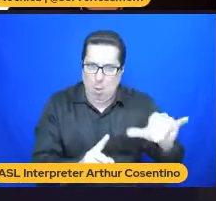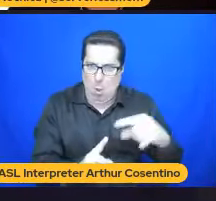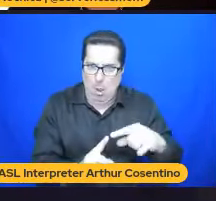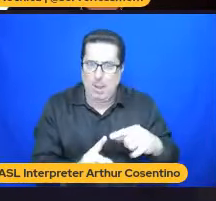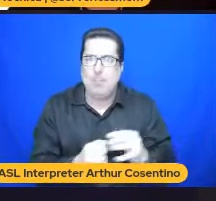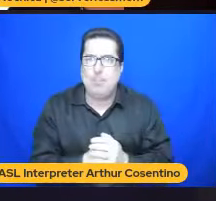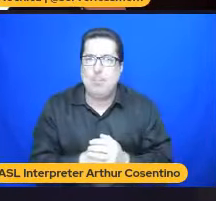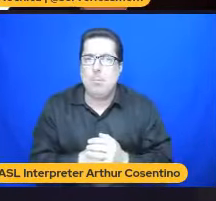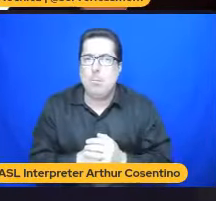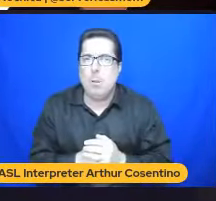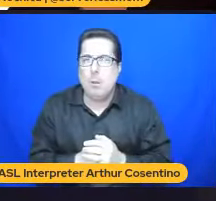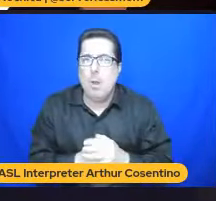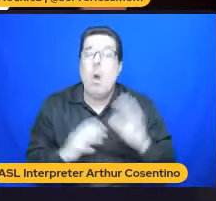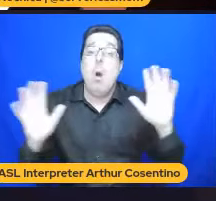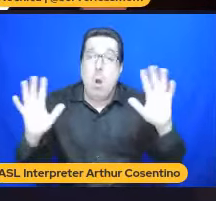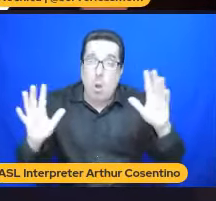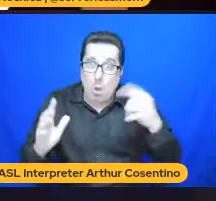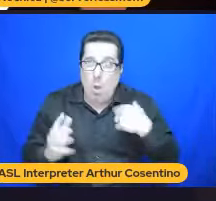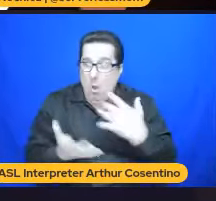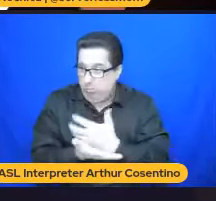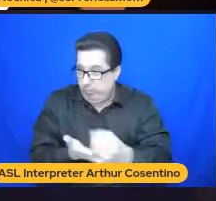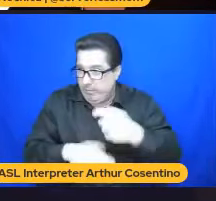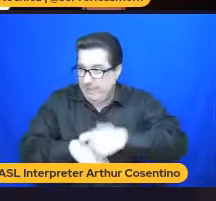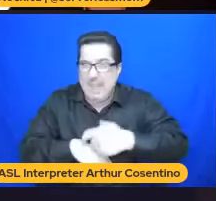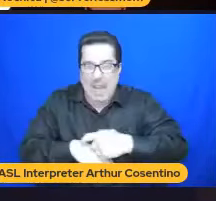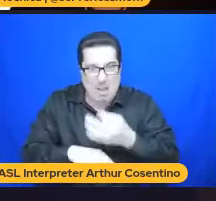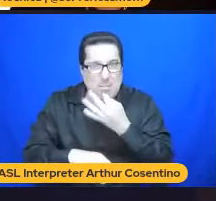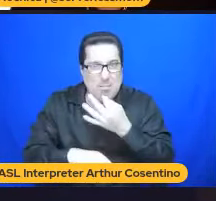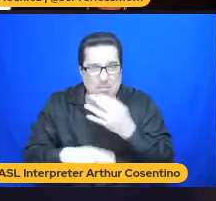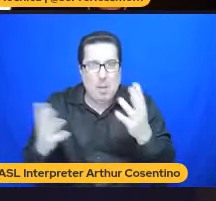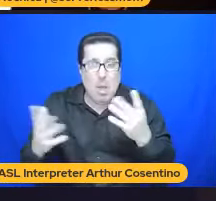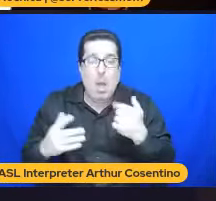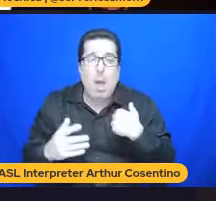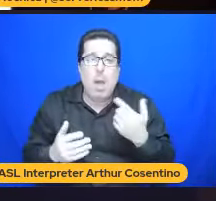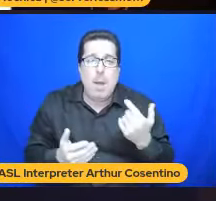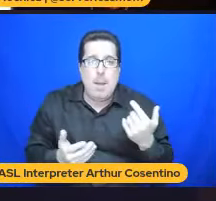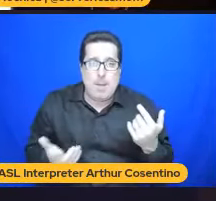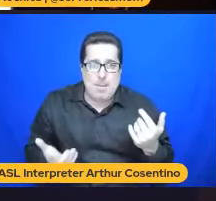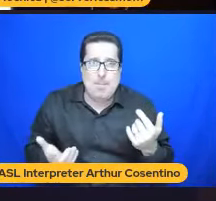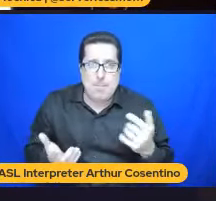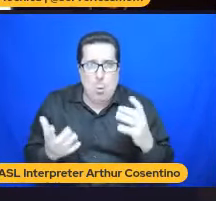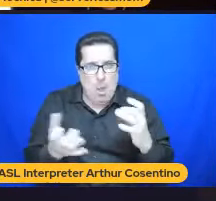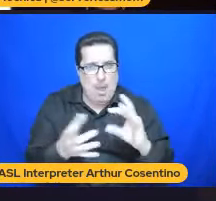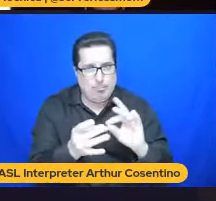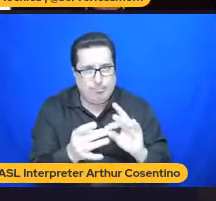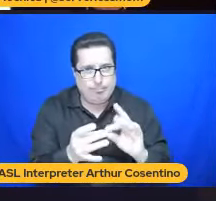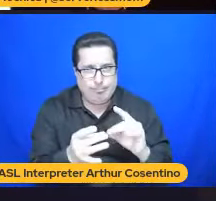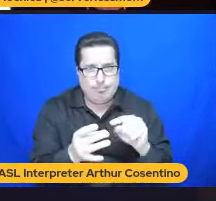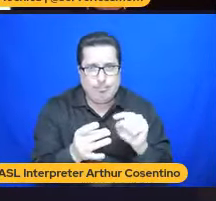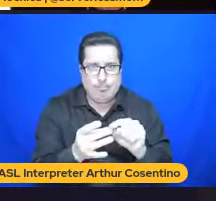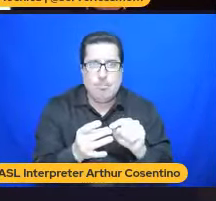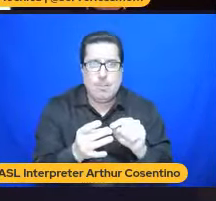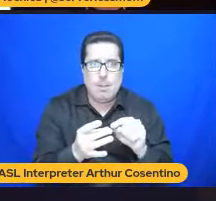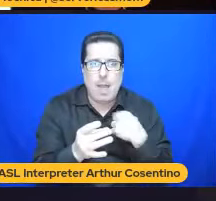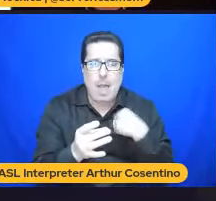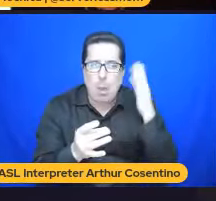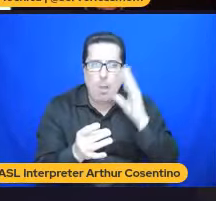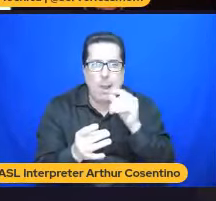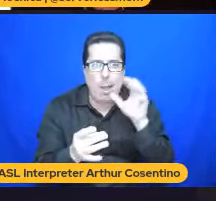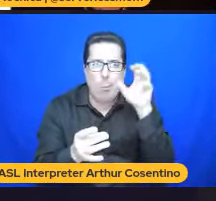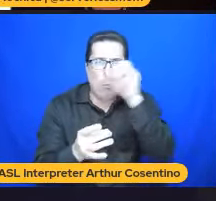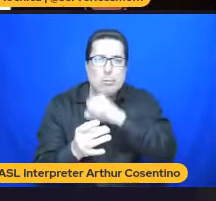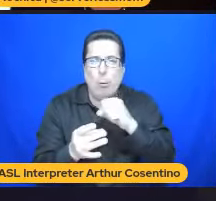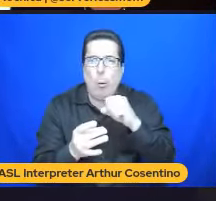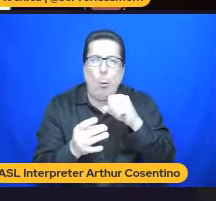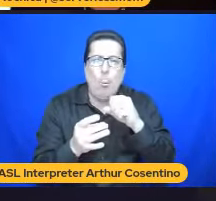we're almost out of time, and I'm not going to presume to